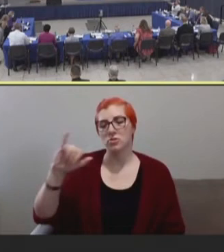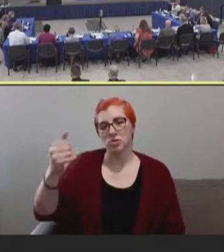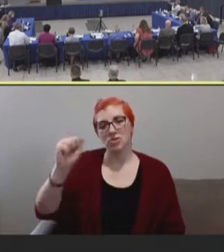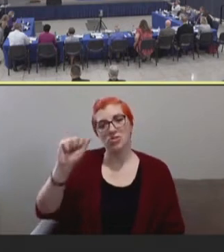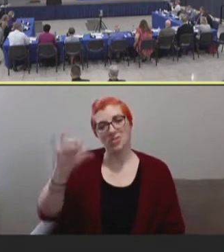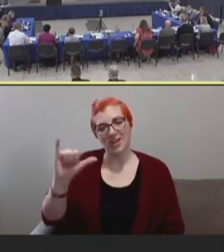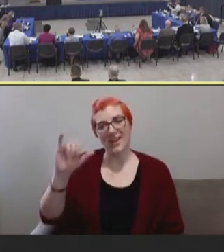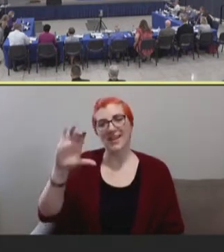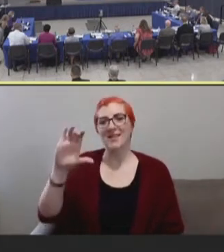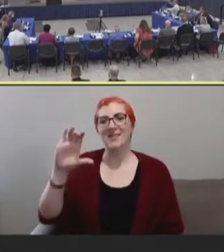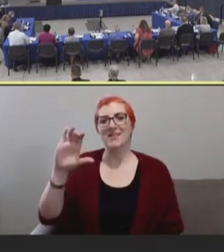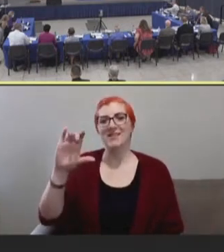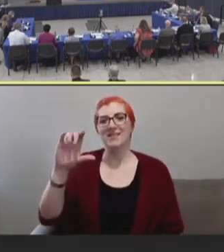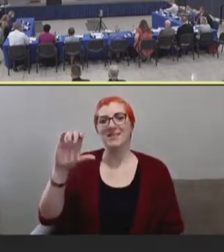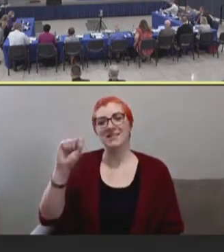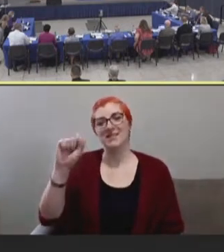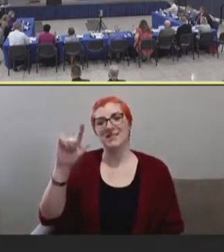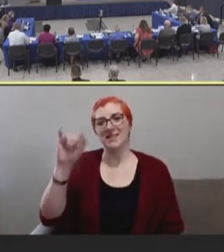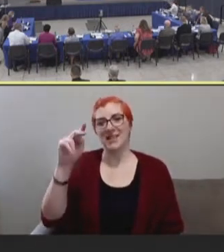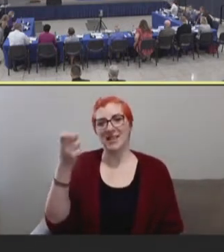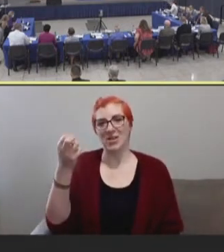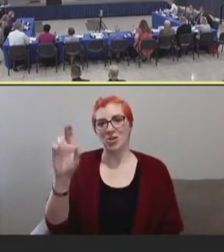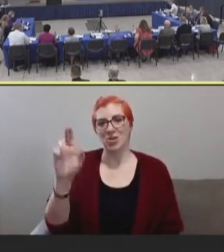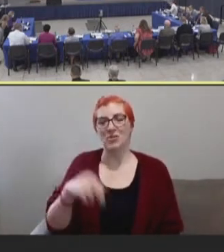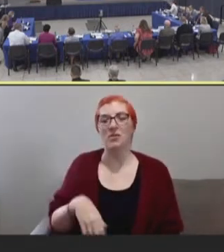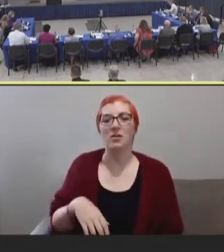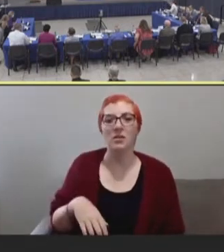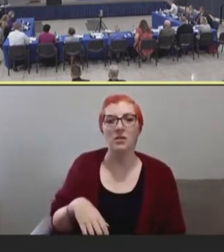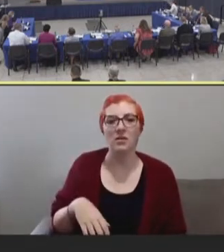Hello. Uzo Chikwuma?